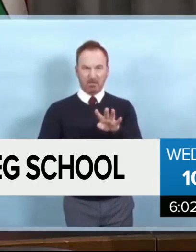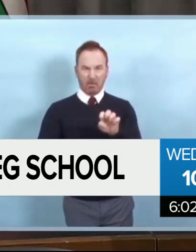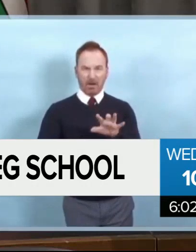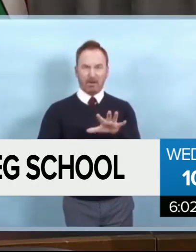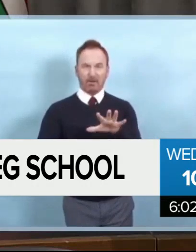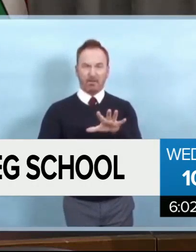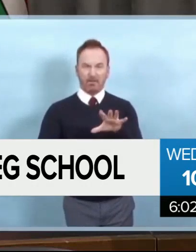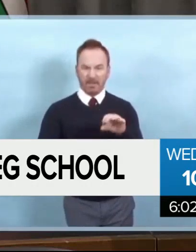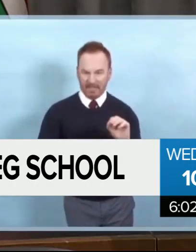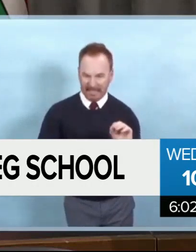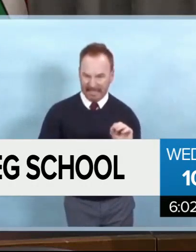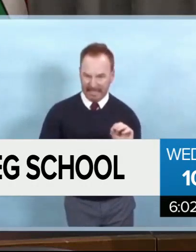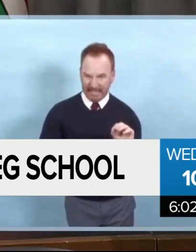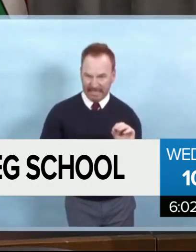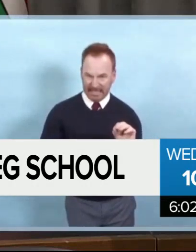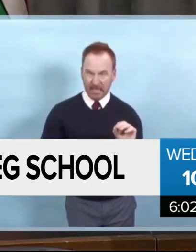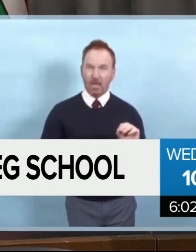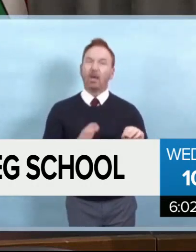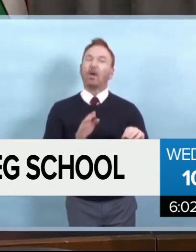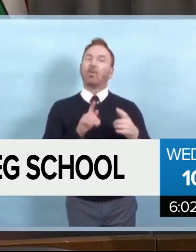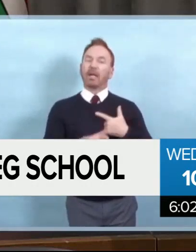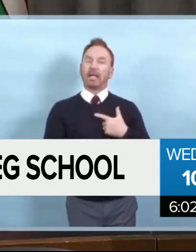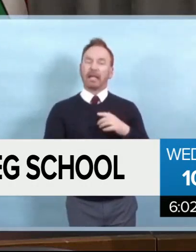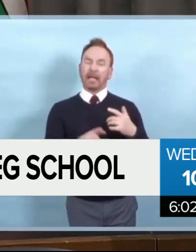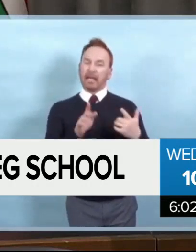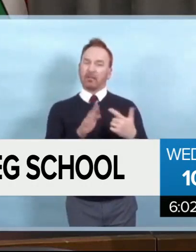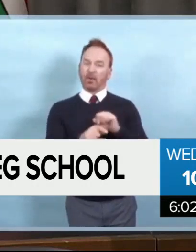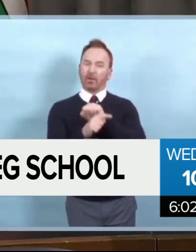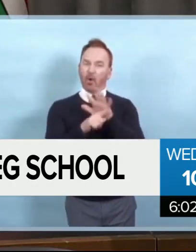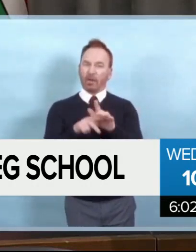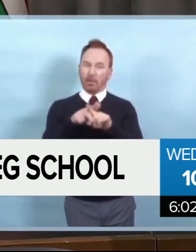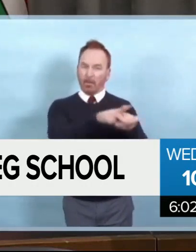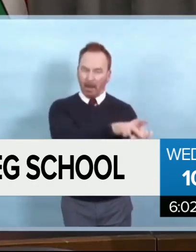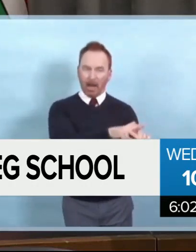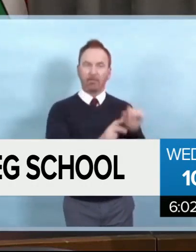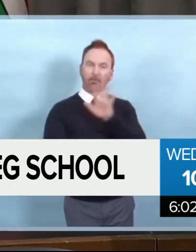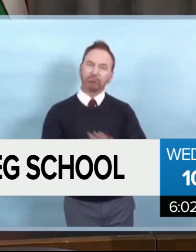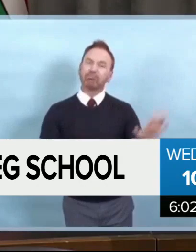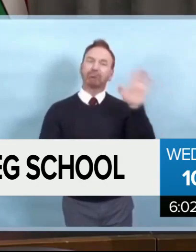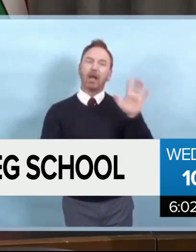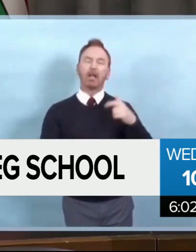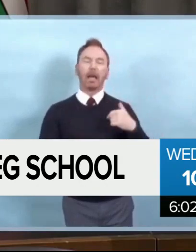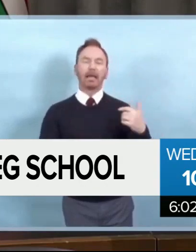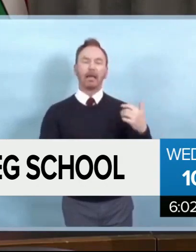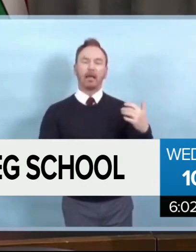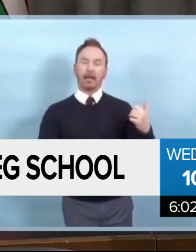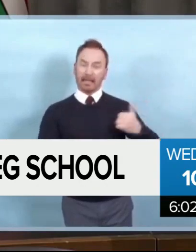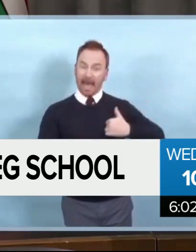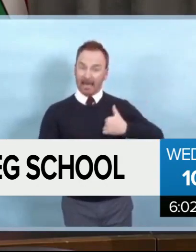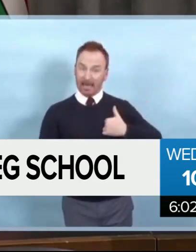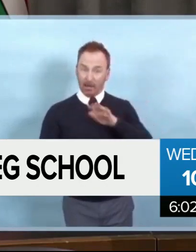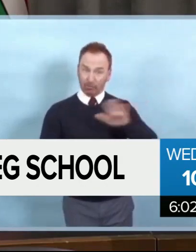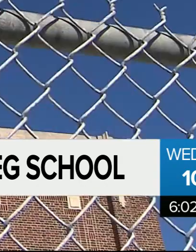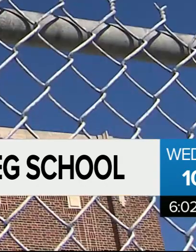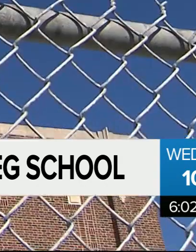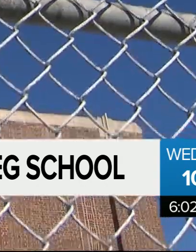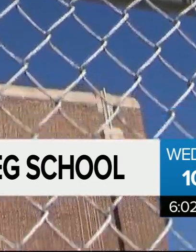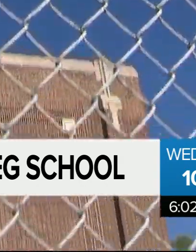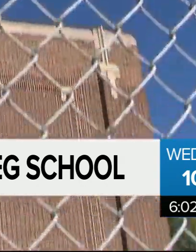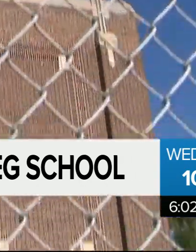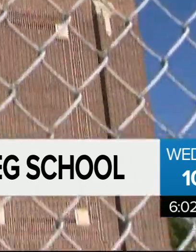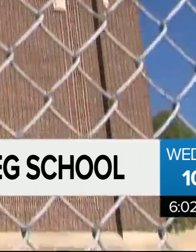cases identified in schools across Canada. There's 11 in Manitoba, so clearly this is something that every